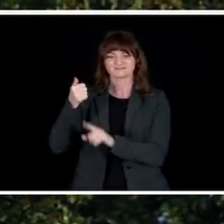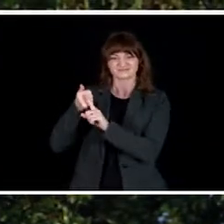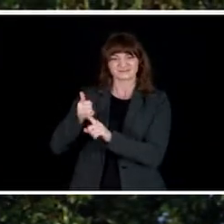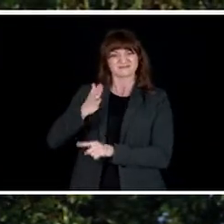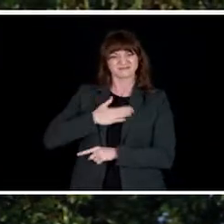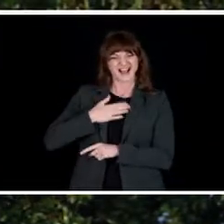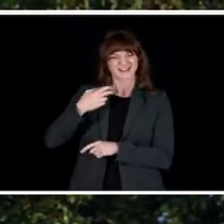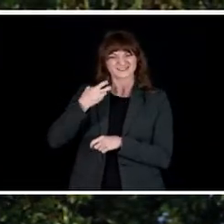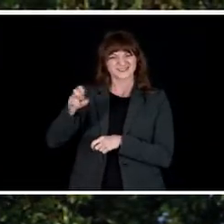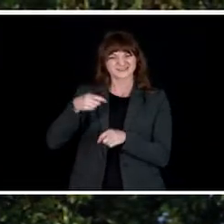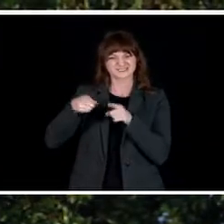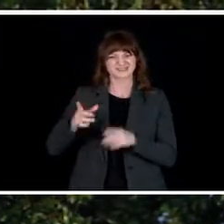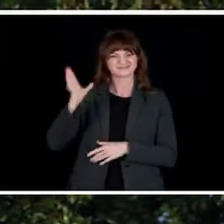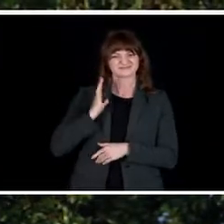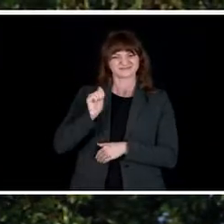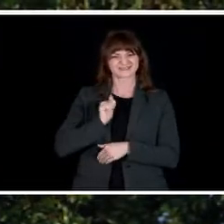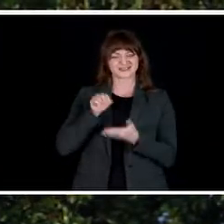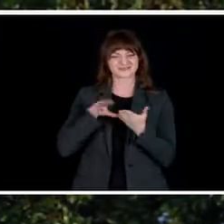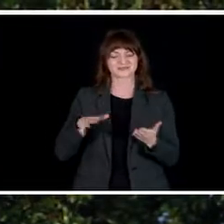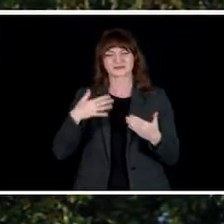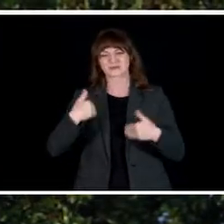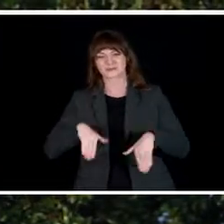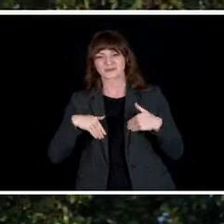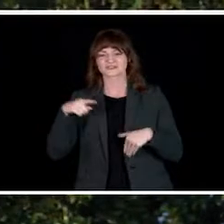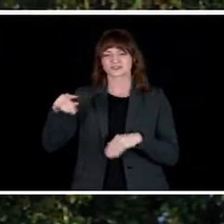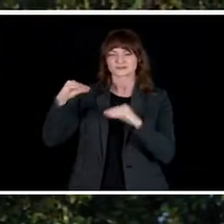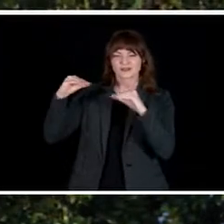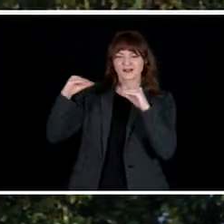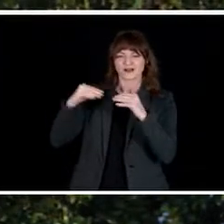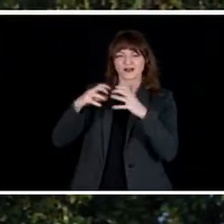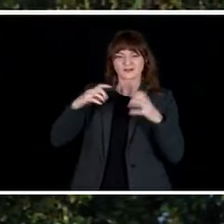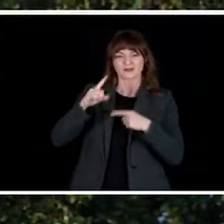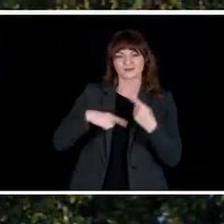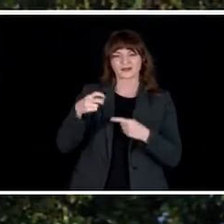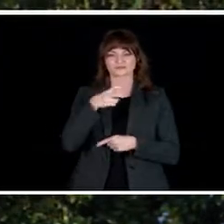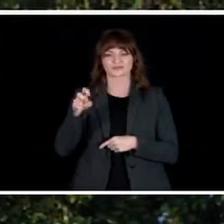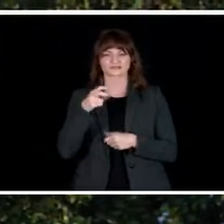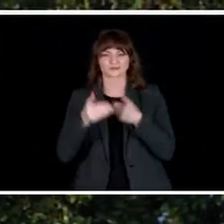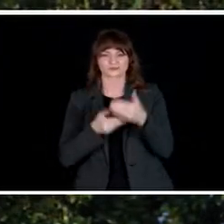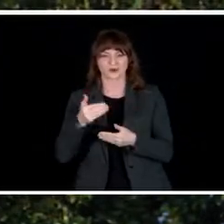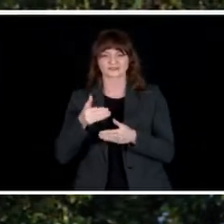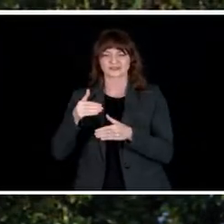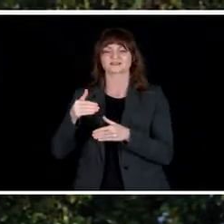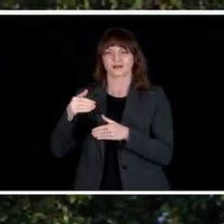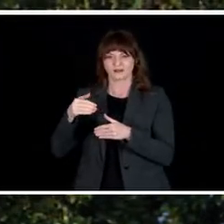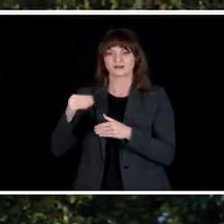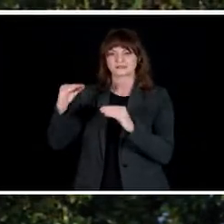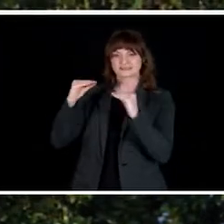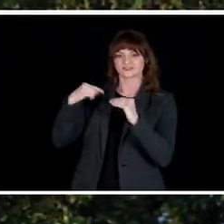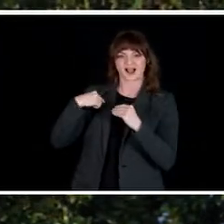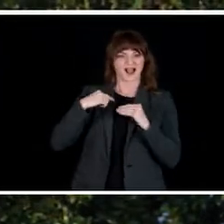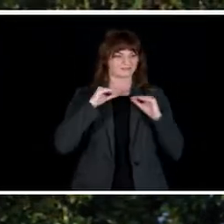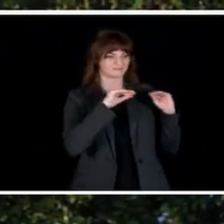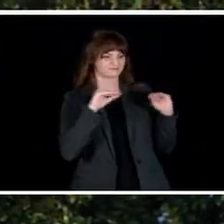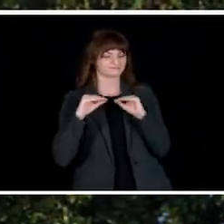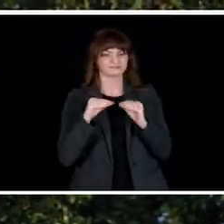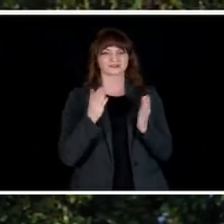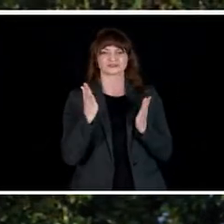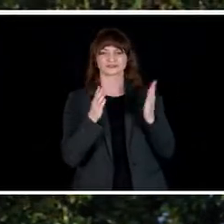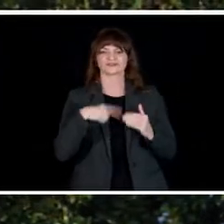Mount SAC student, and the person who taught me about the transfer process to be able to serve our students as a